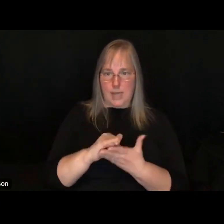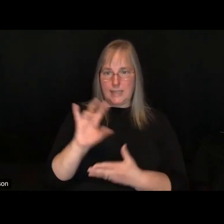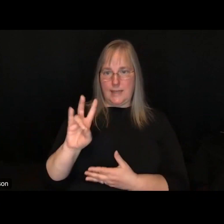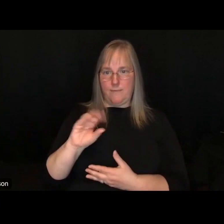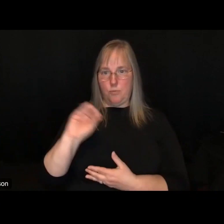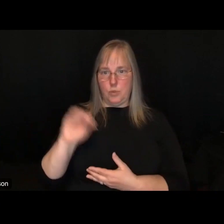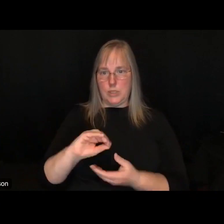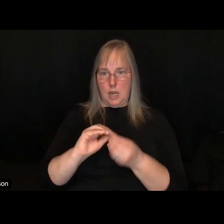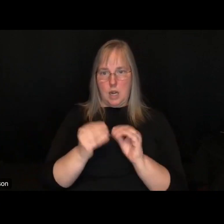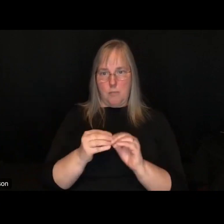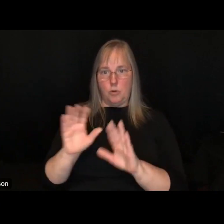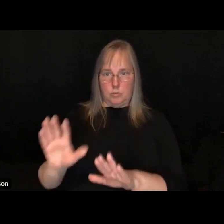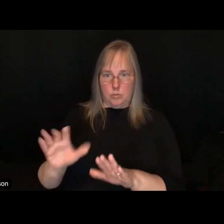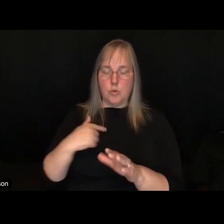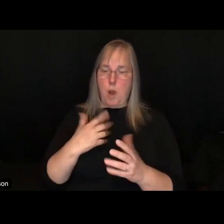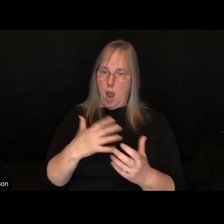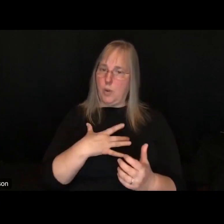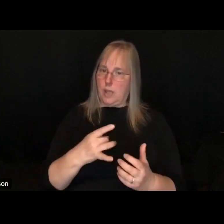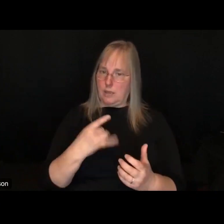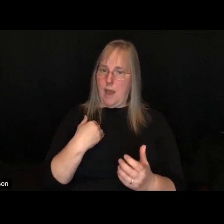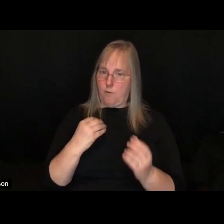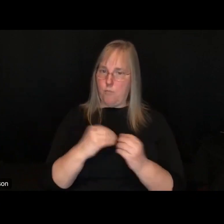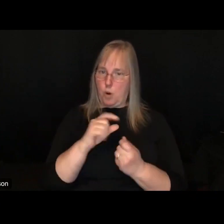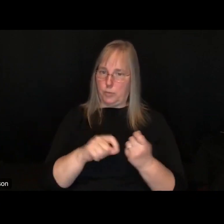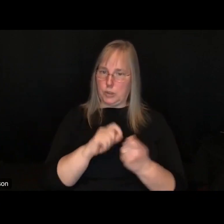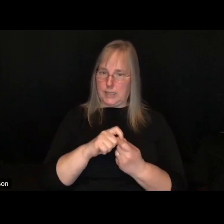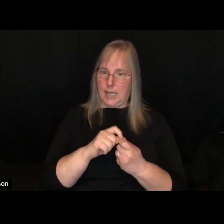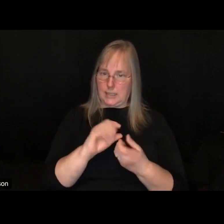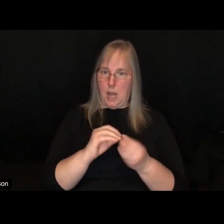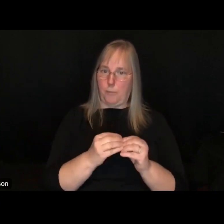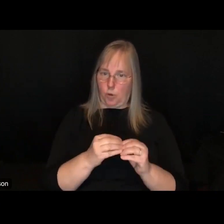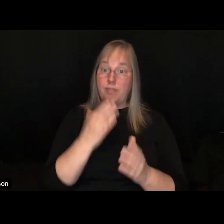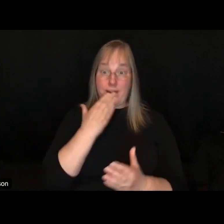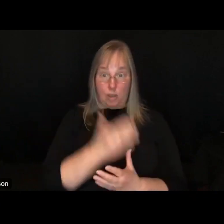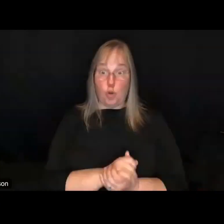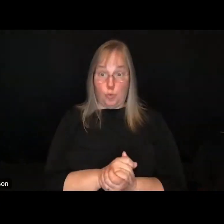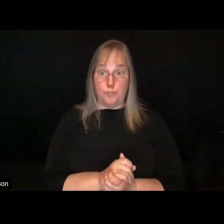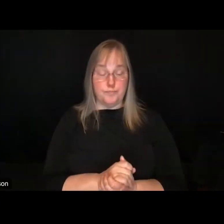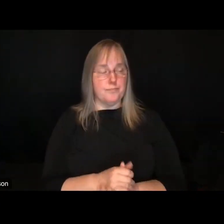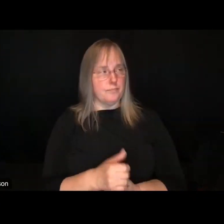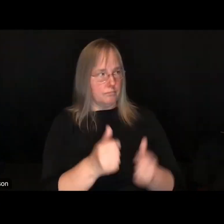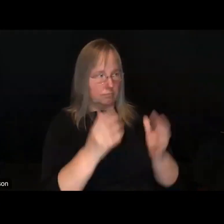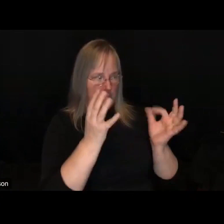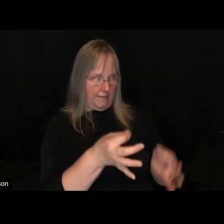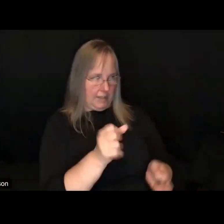to have a more precise figure. Thank you. Absolutely.